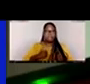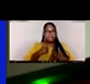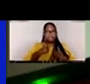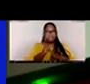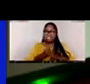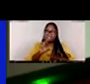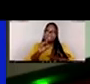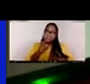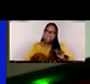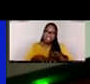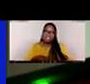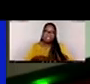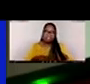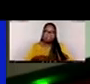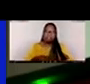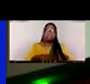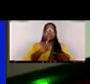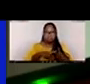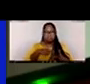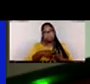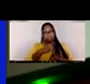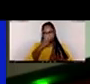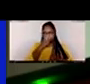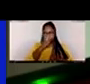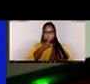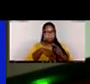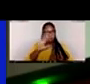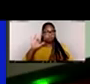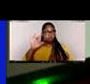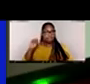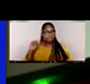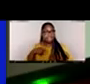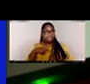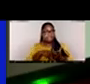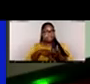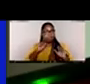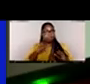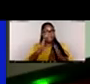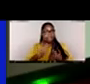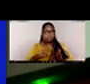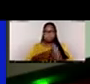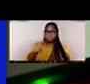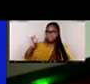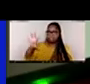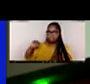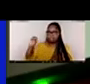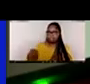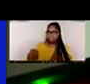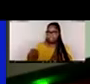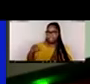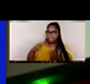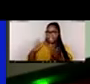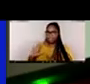this. The other thing is that, you know, you're talking about 25% affordable housing. That means 75% of the housing is going to be a market